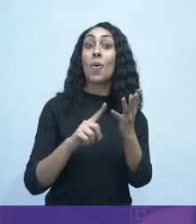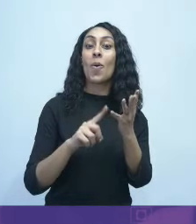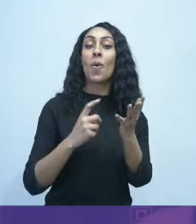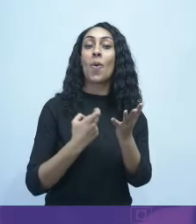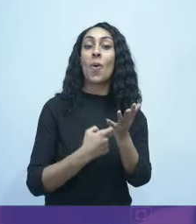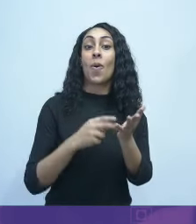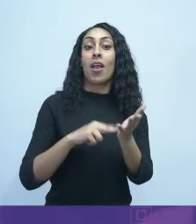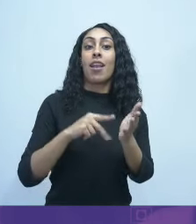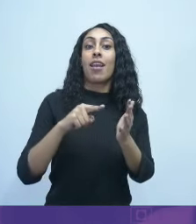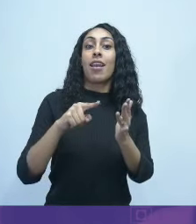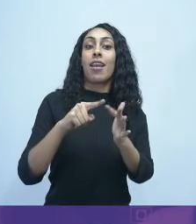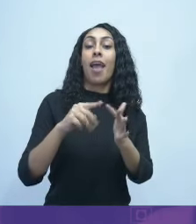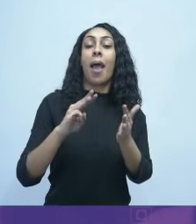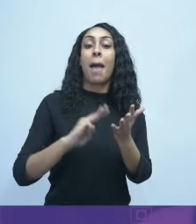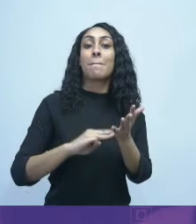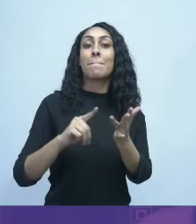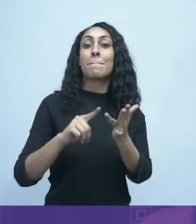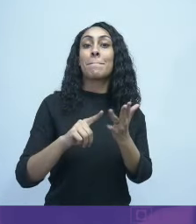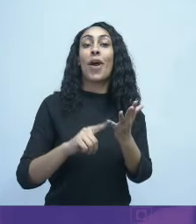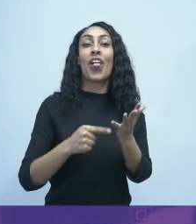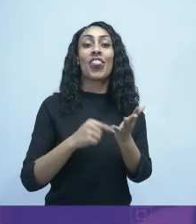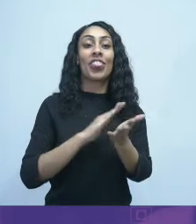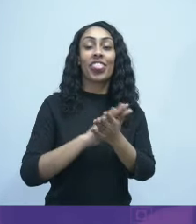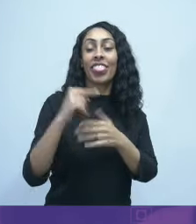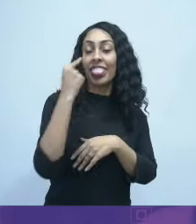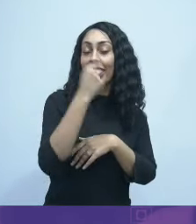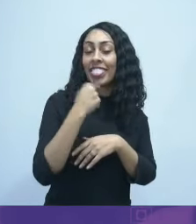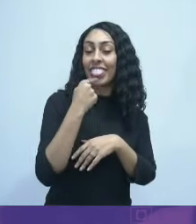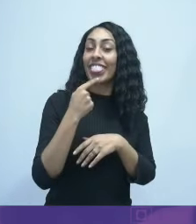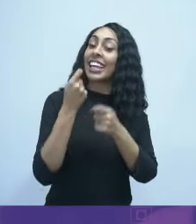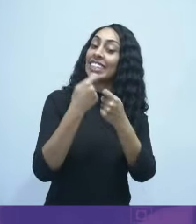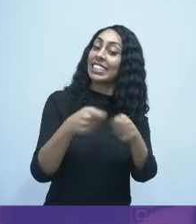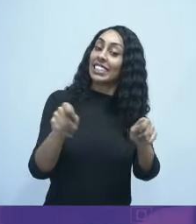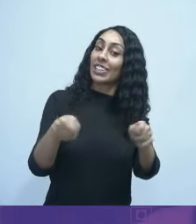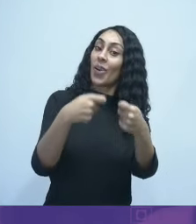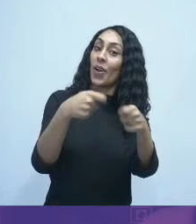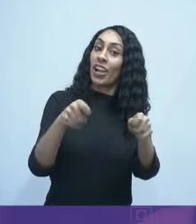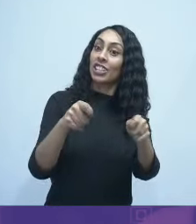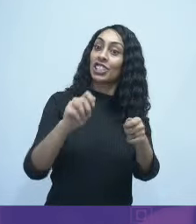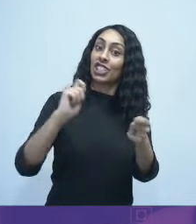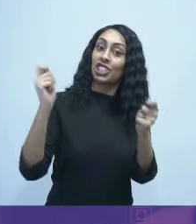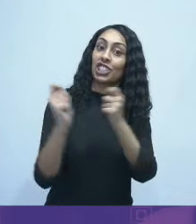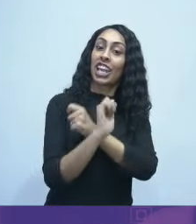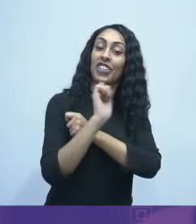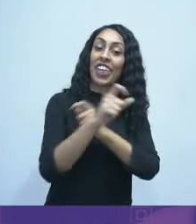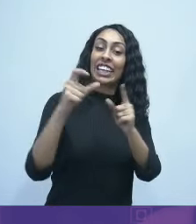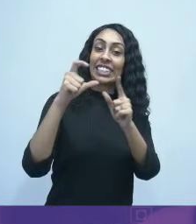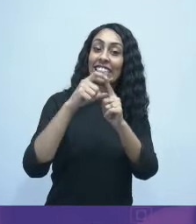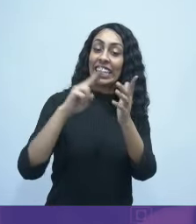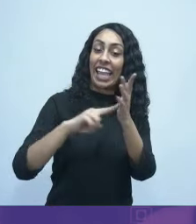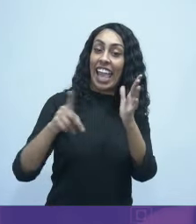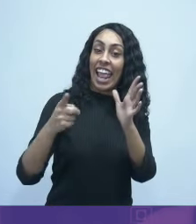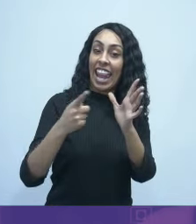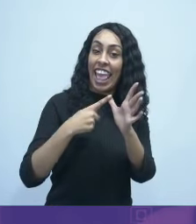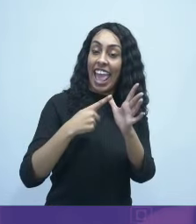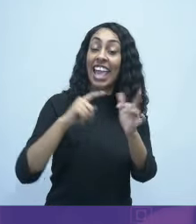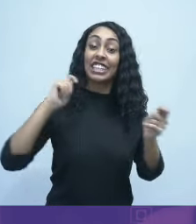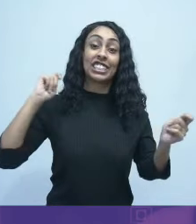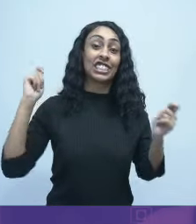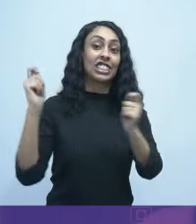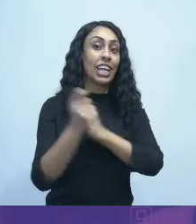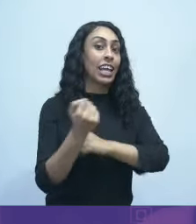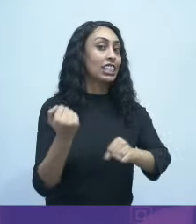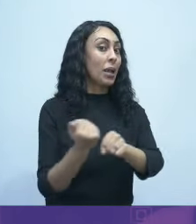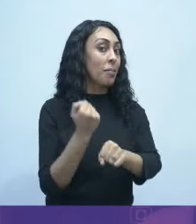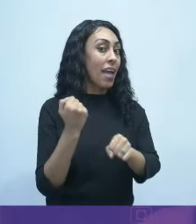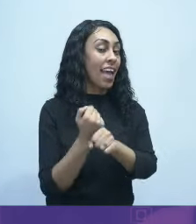excellent work around disability, which is changing their organisational DNA. Participating in the Arts Council Changemaker